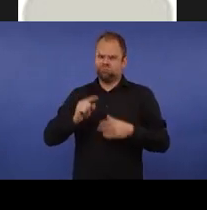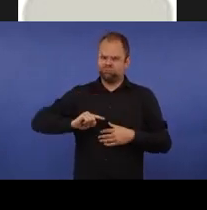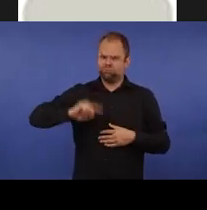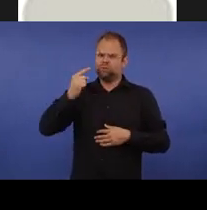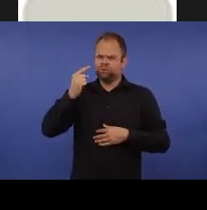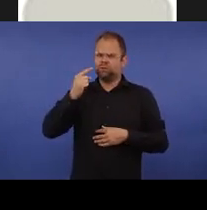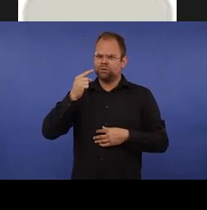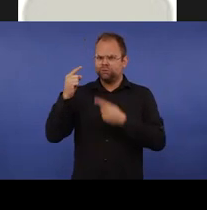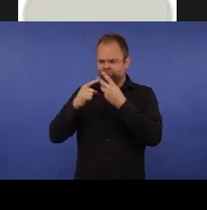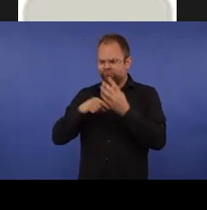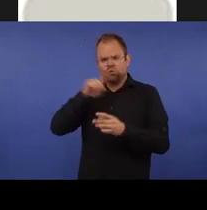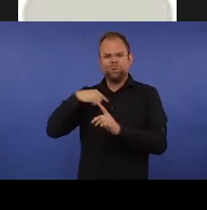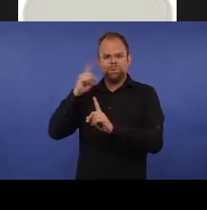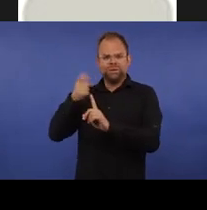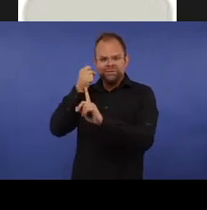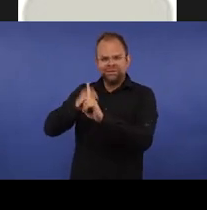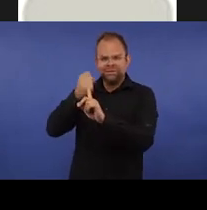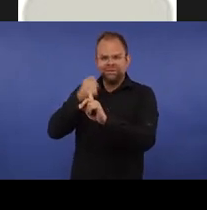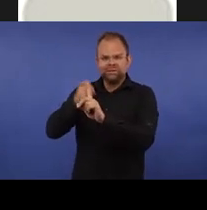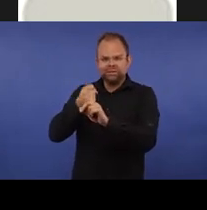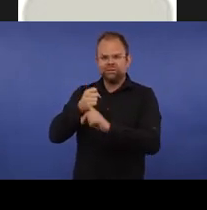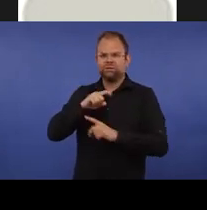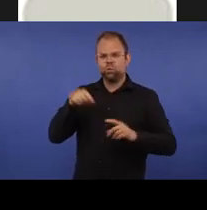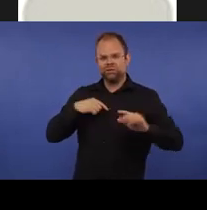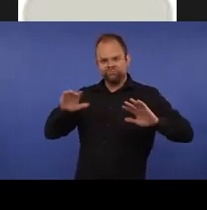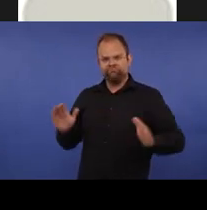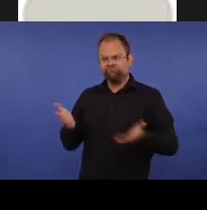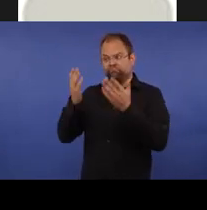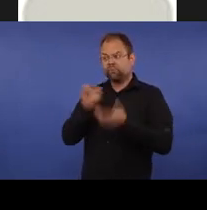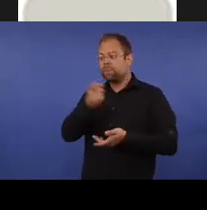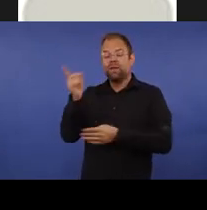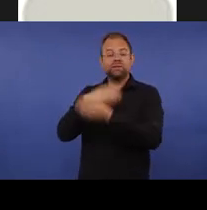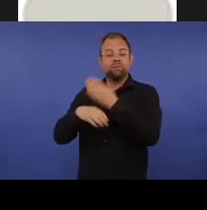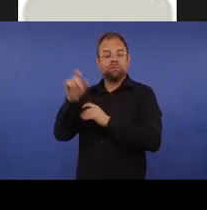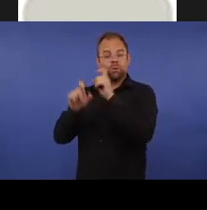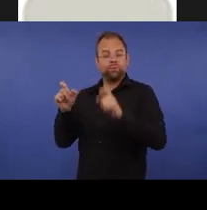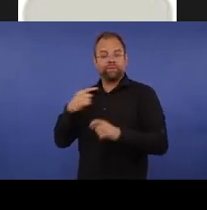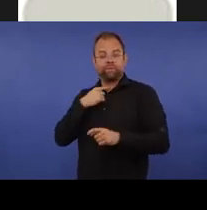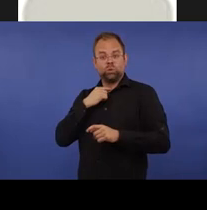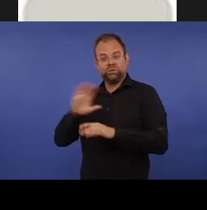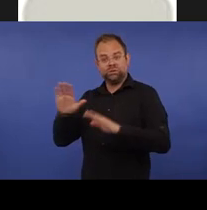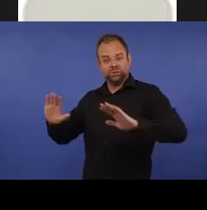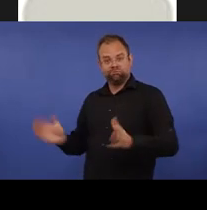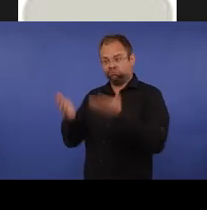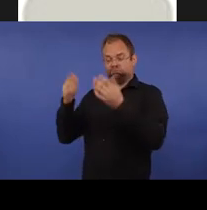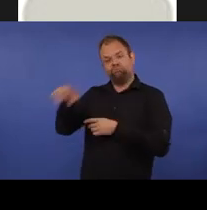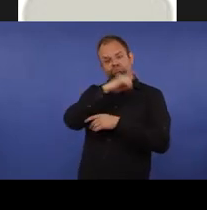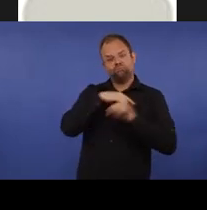recognized within our society and within the halls of our governments. I'd like to reflect on a few